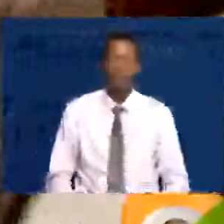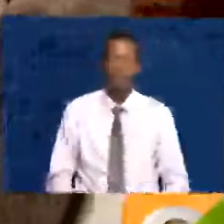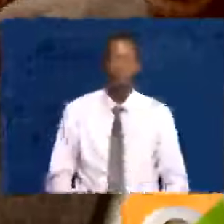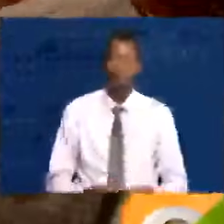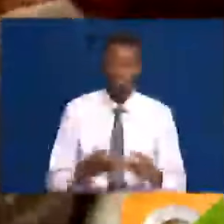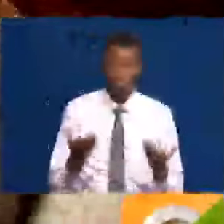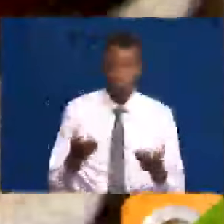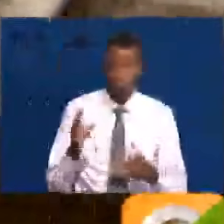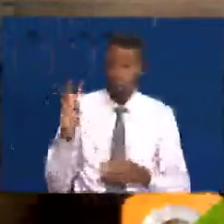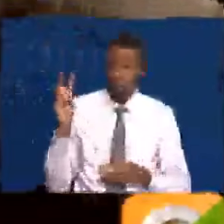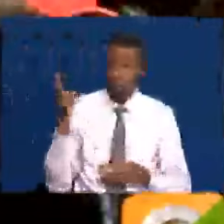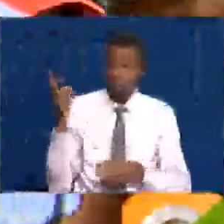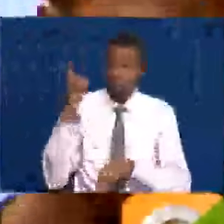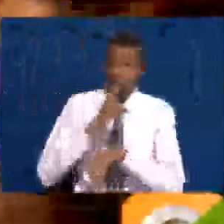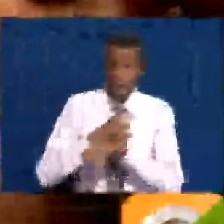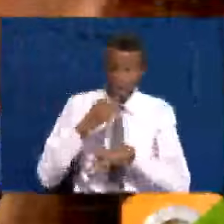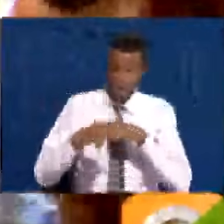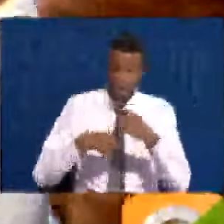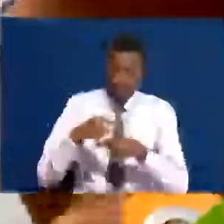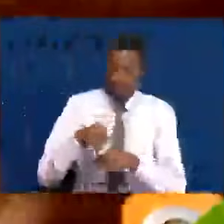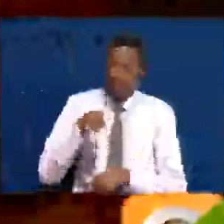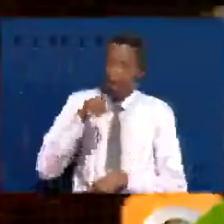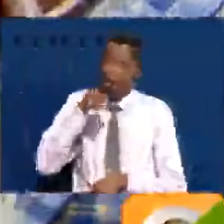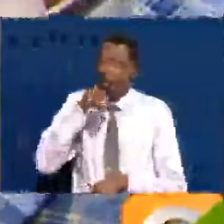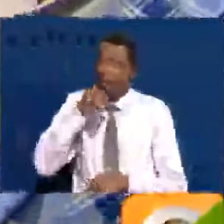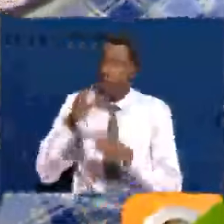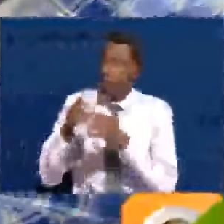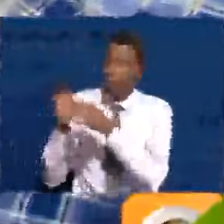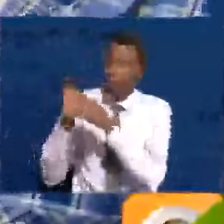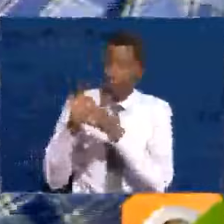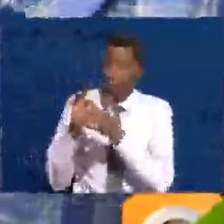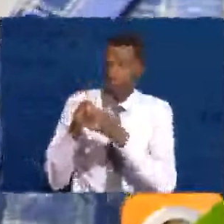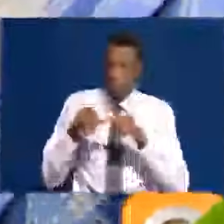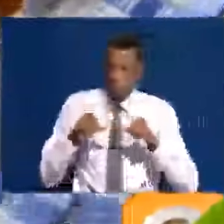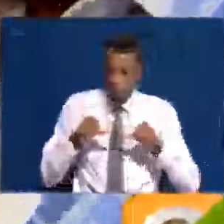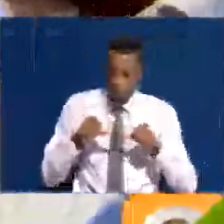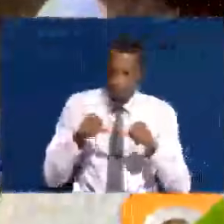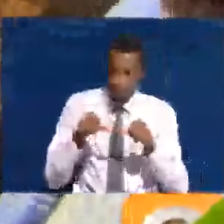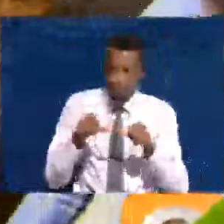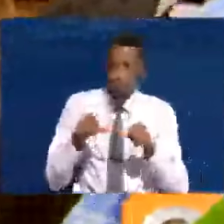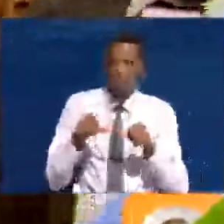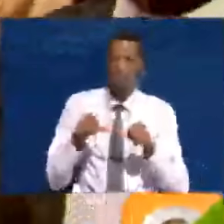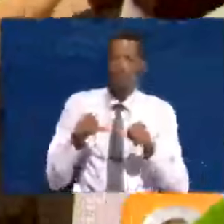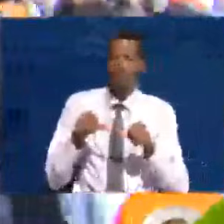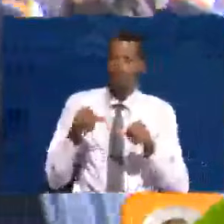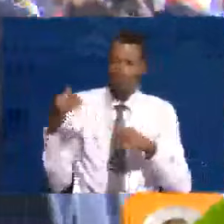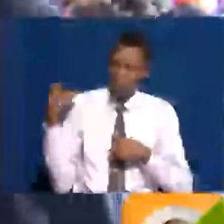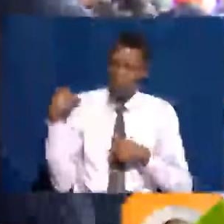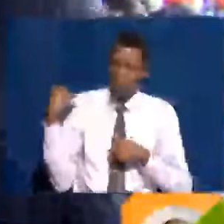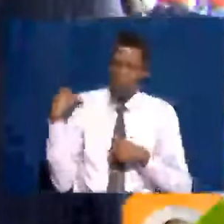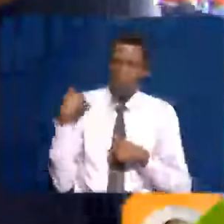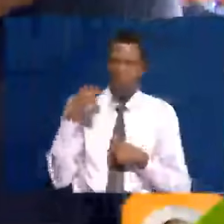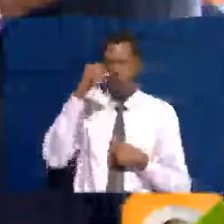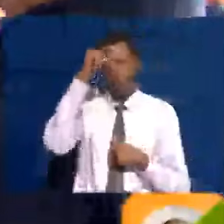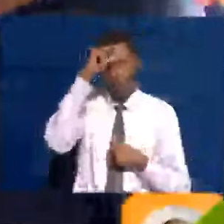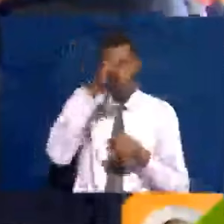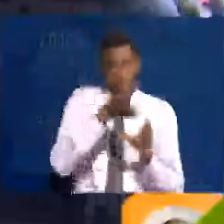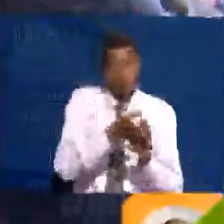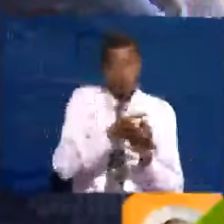For the second day running, Azimio leader Raila Odinga has continued to pile pressure on the government to withdraw from